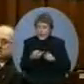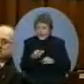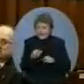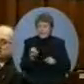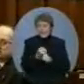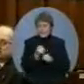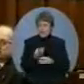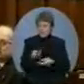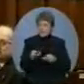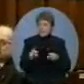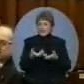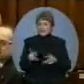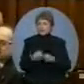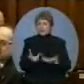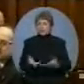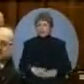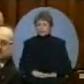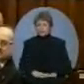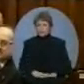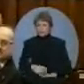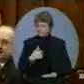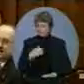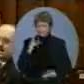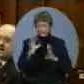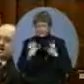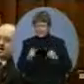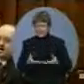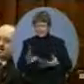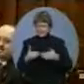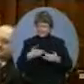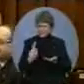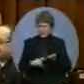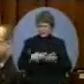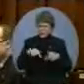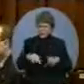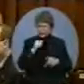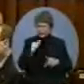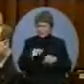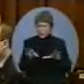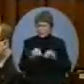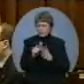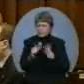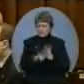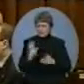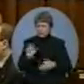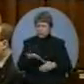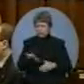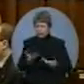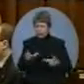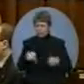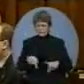not the House of Commons of Canada, not the legislature of Ontario? But, Mr. Speaker, he does raise an interesting point